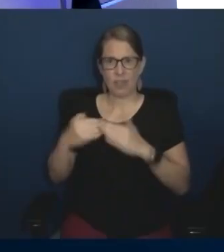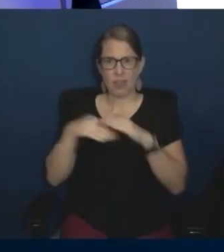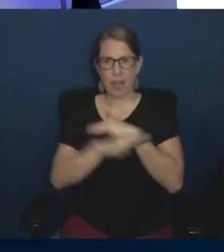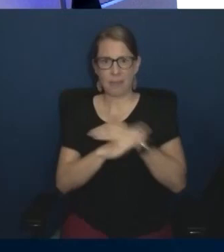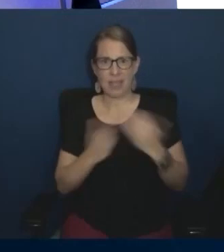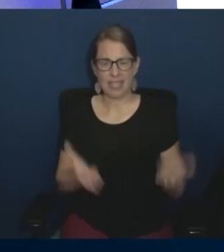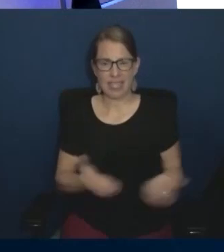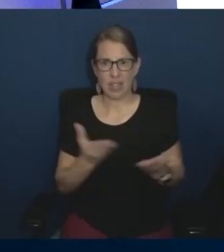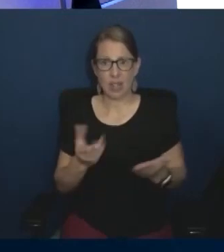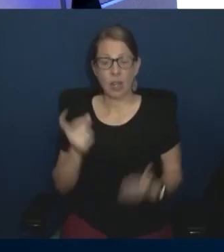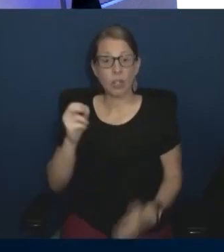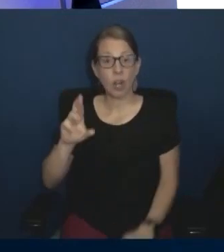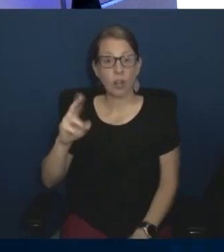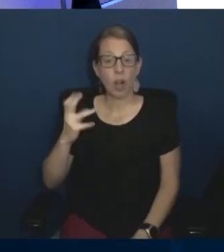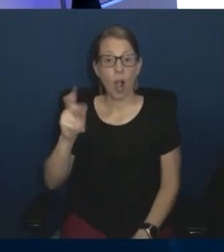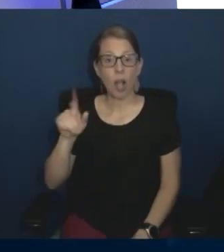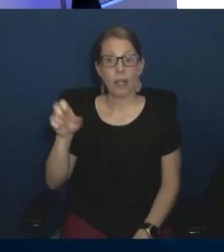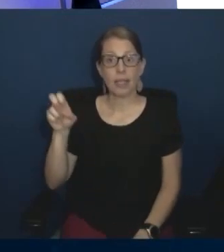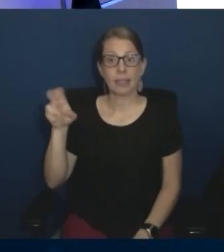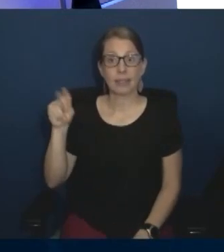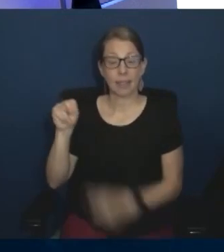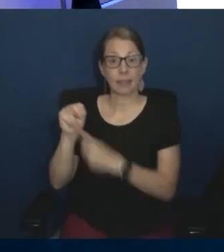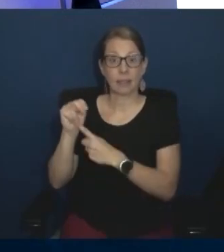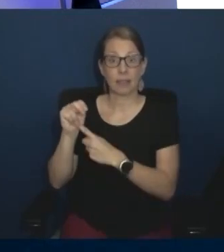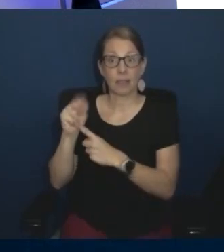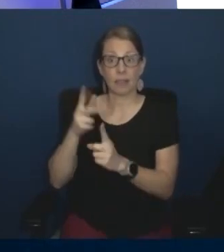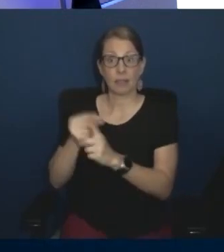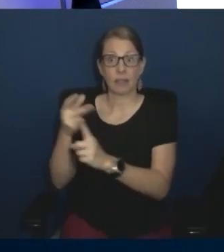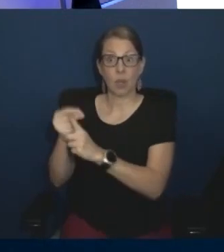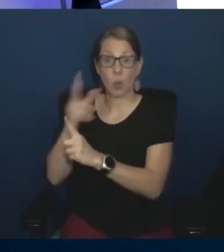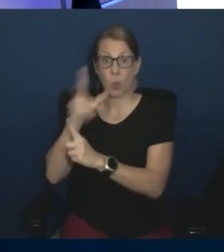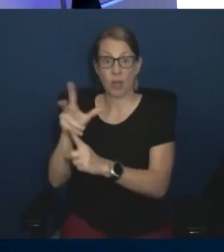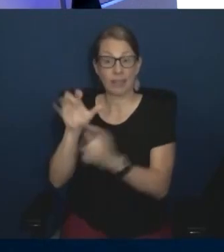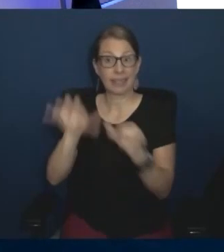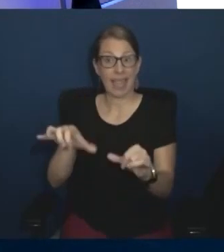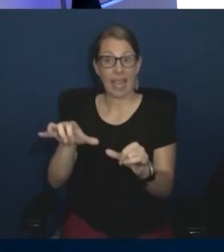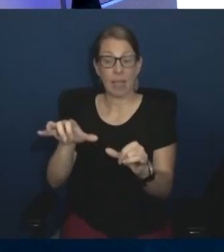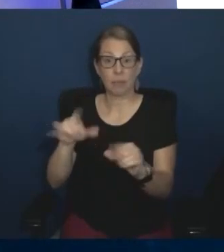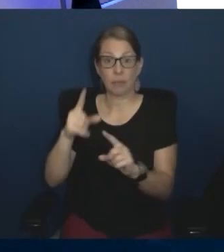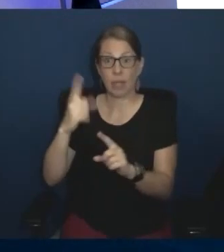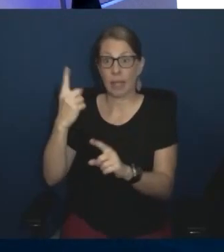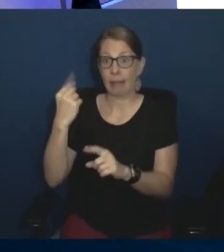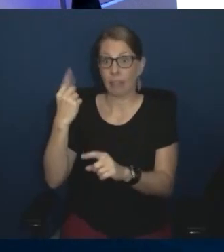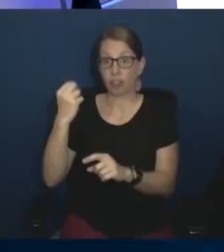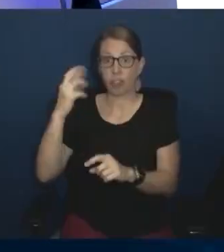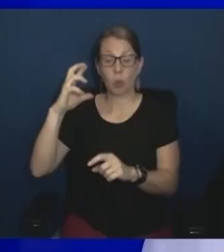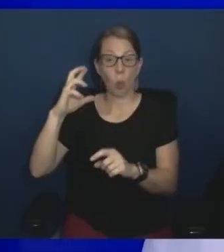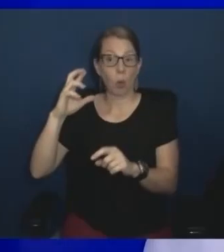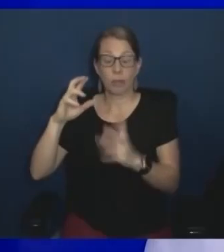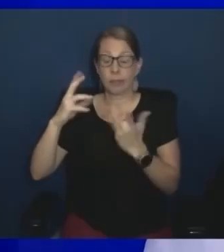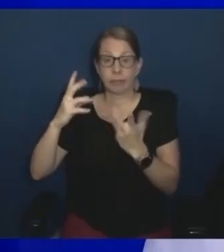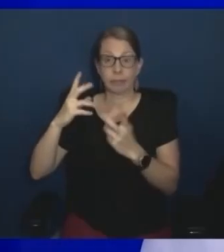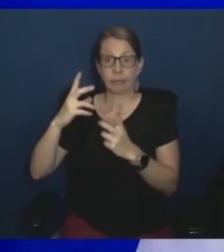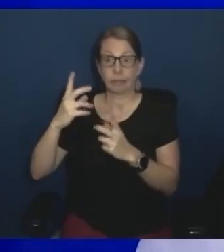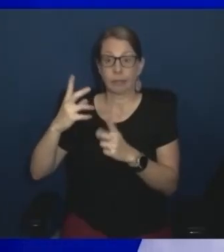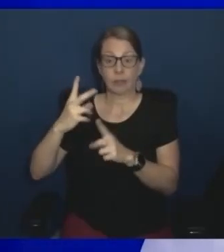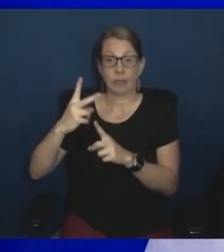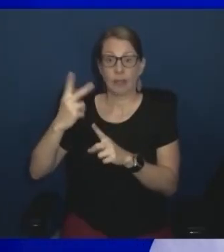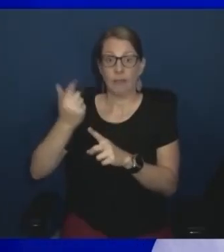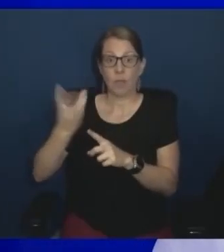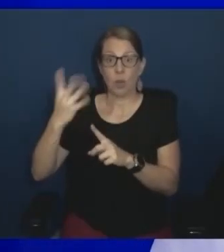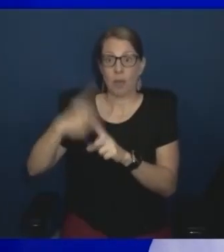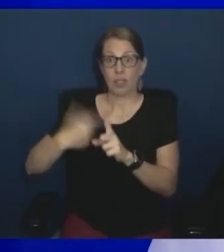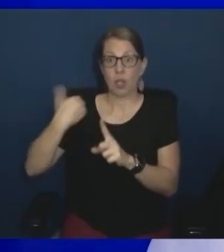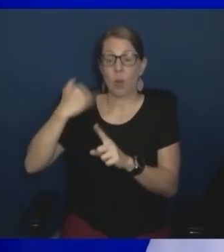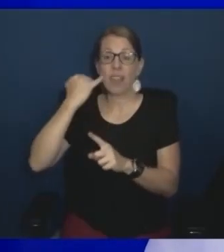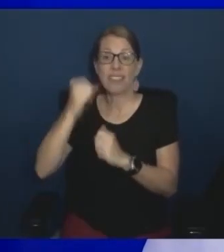kids shots right here on this program like you did a year ago or months back if it was not safe for them? No, I would not. And I've